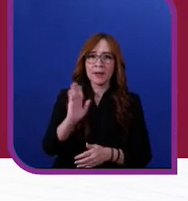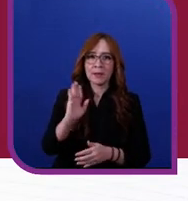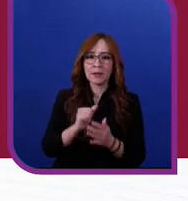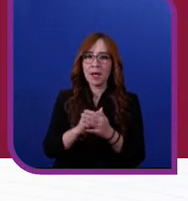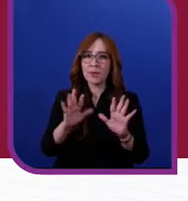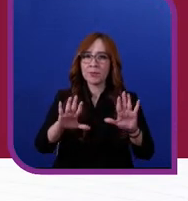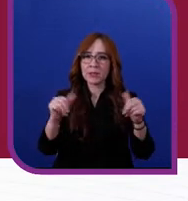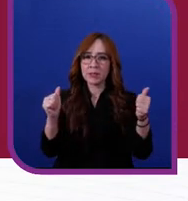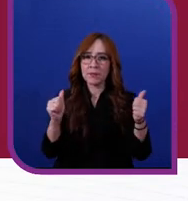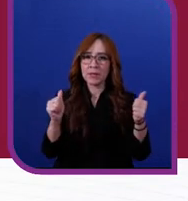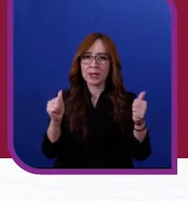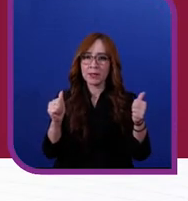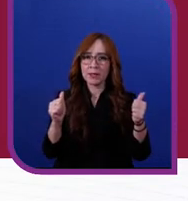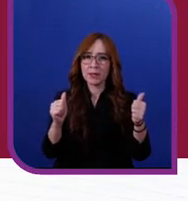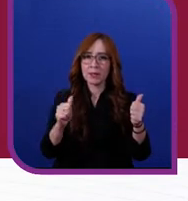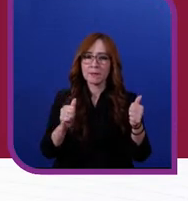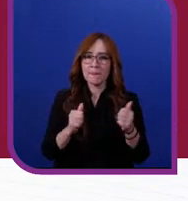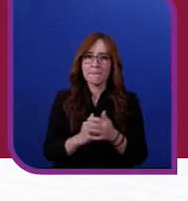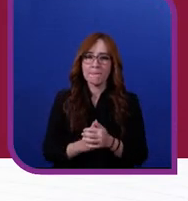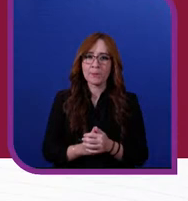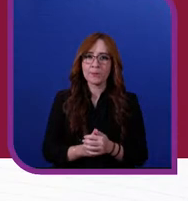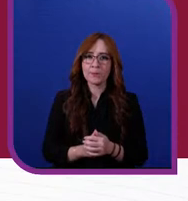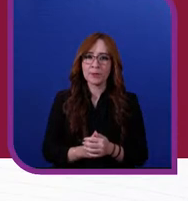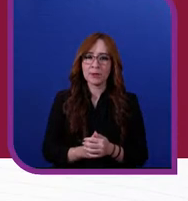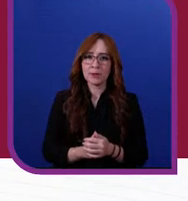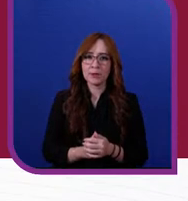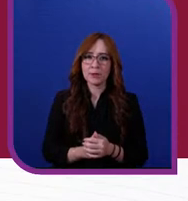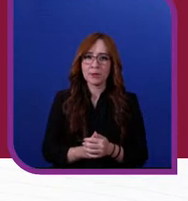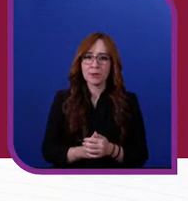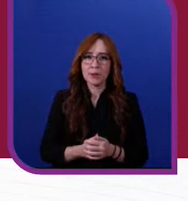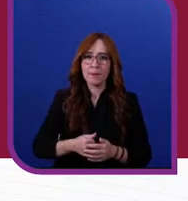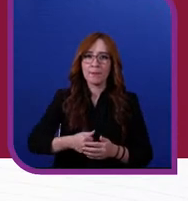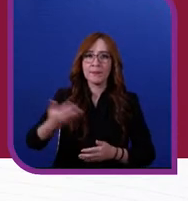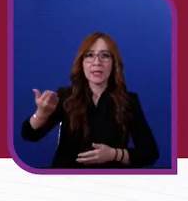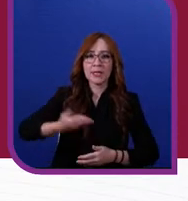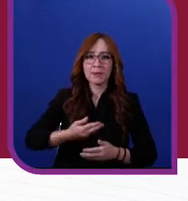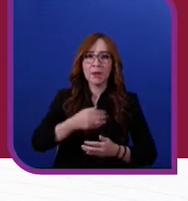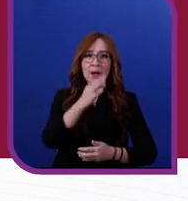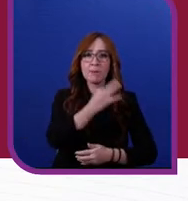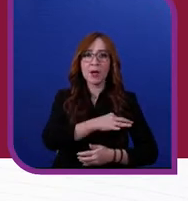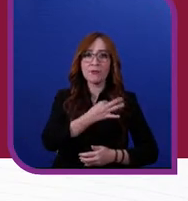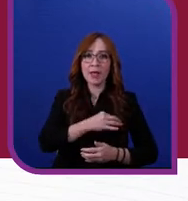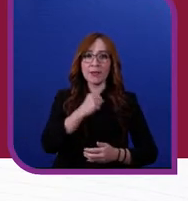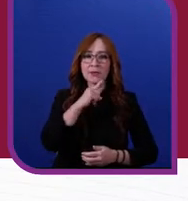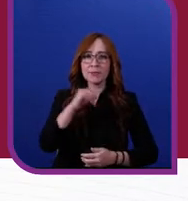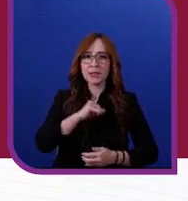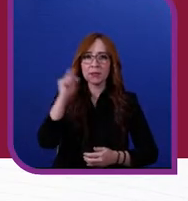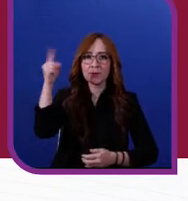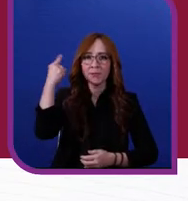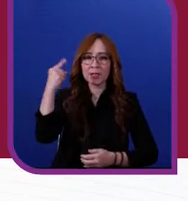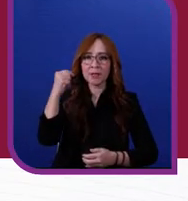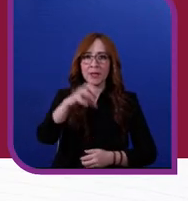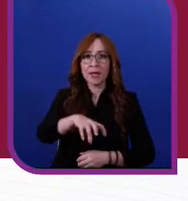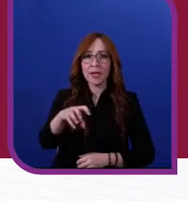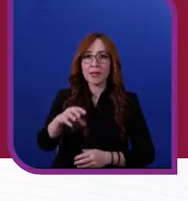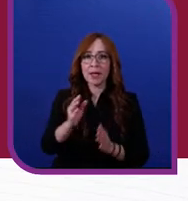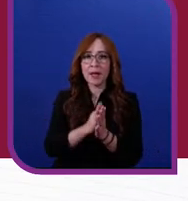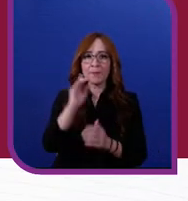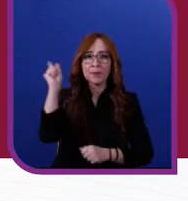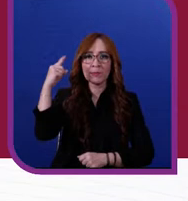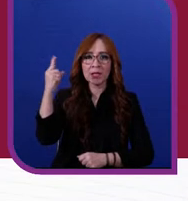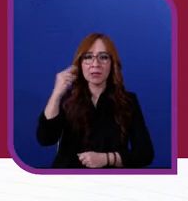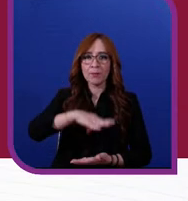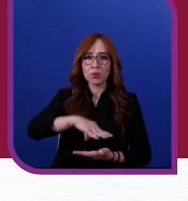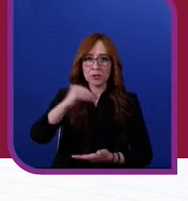arsenal90 seng loading the grave the central government and other regional government lebih other Parts Of The to portray the